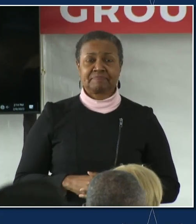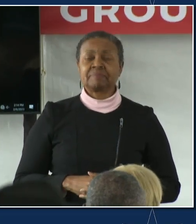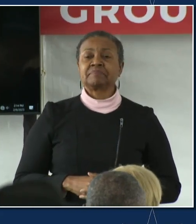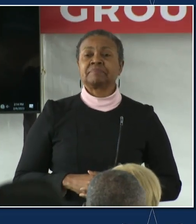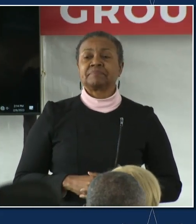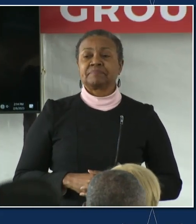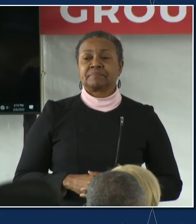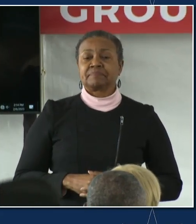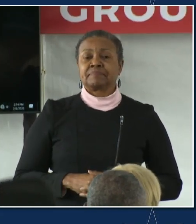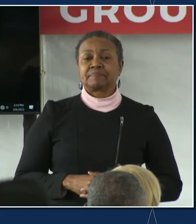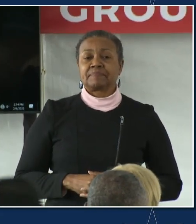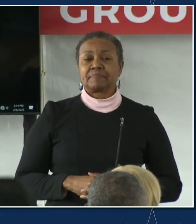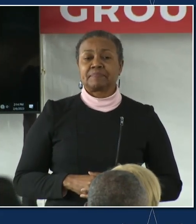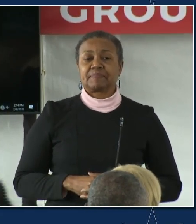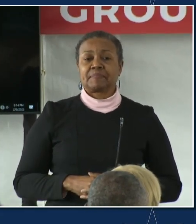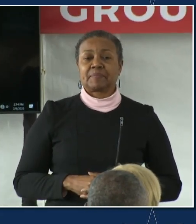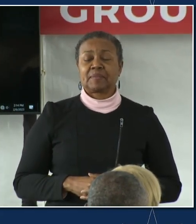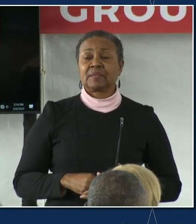know,